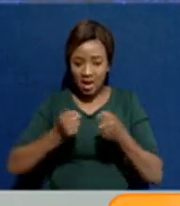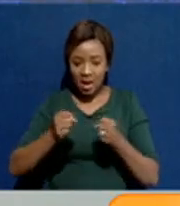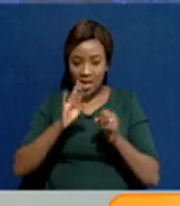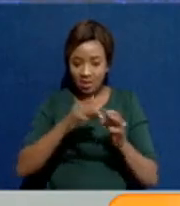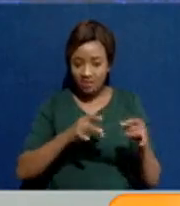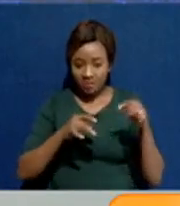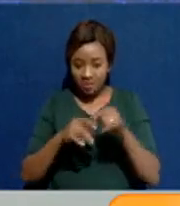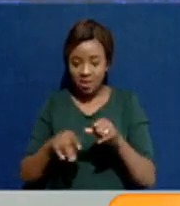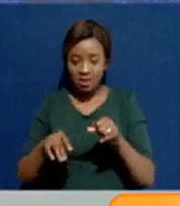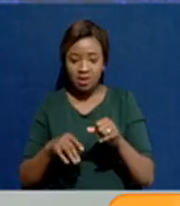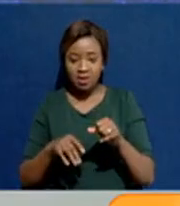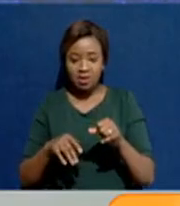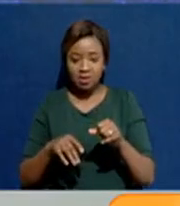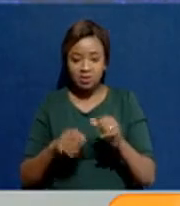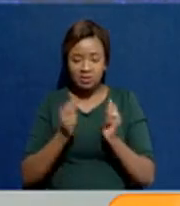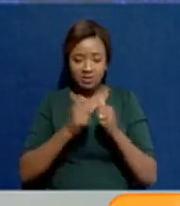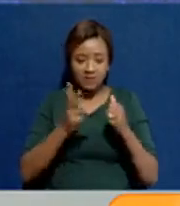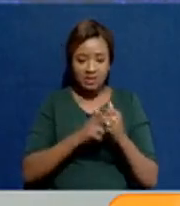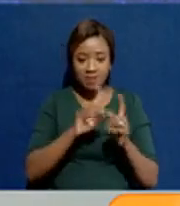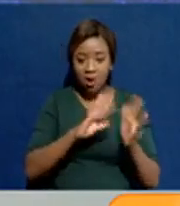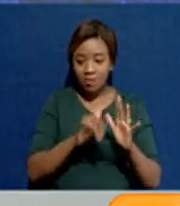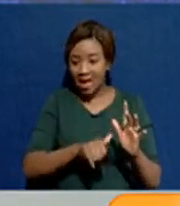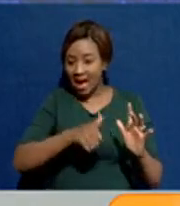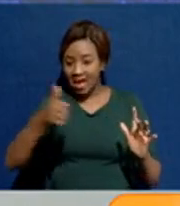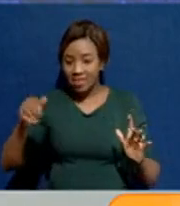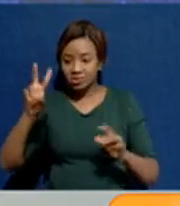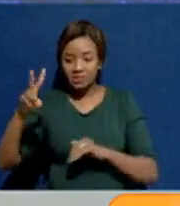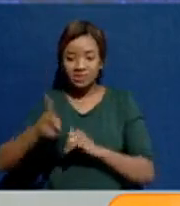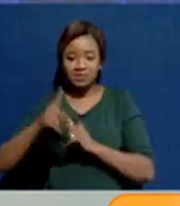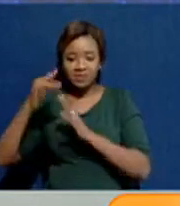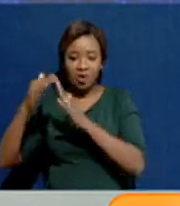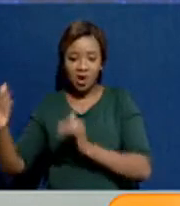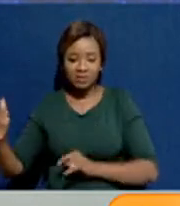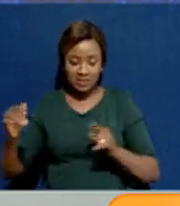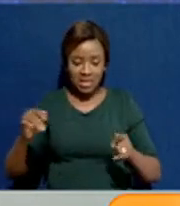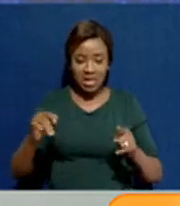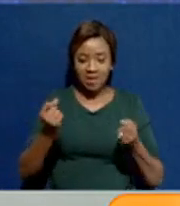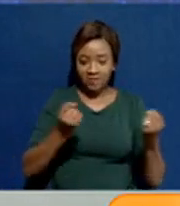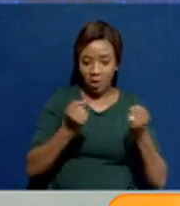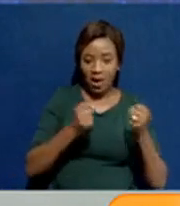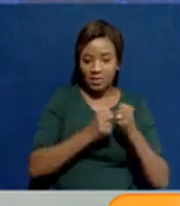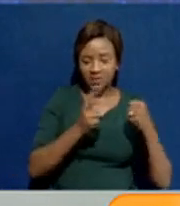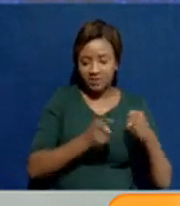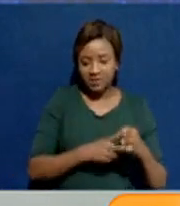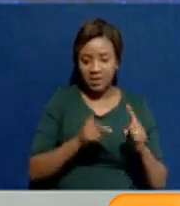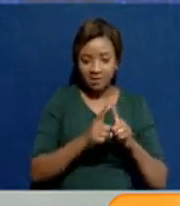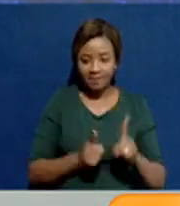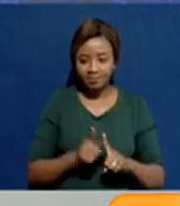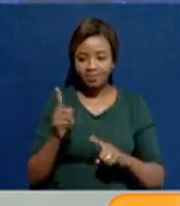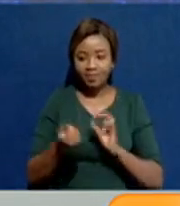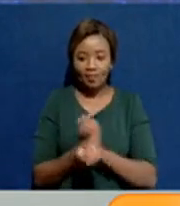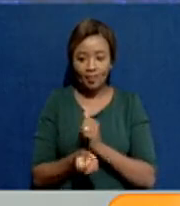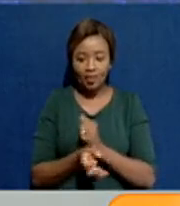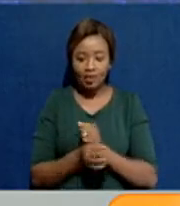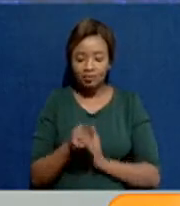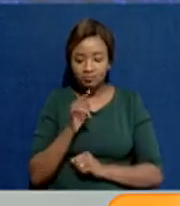unit of electricity compared to 27 shillings for a unit of power for domestic users. And as Faisal Ahmed tells us,